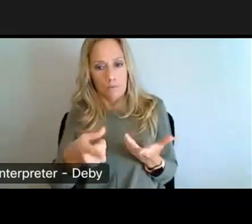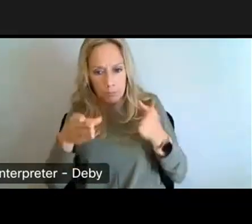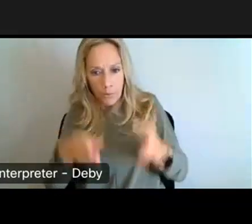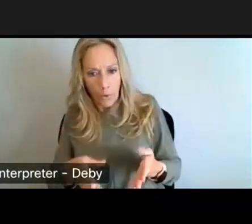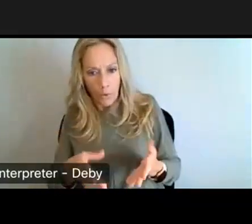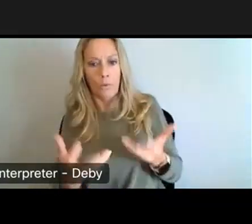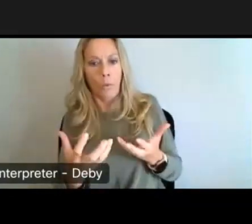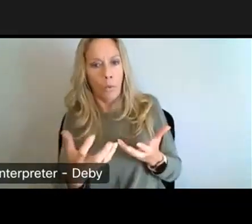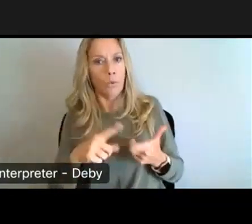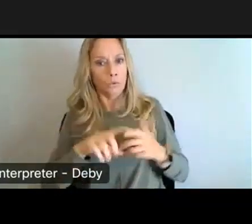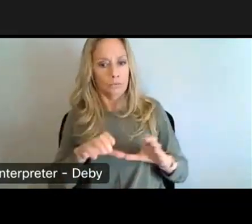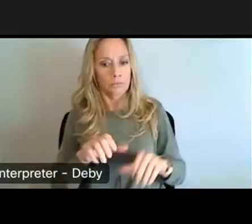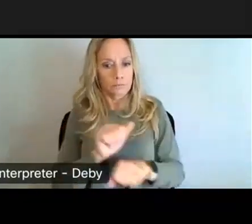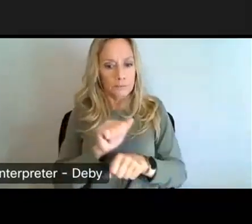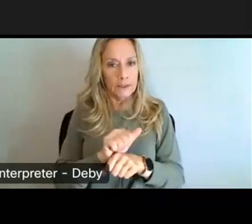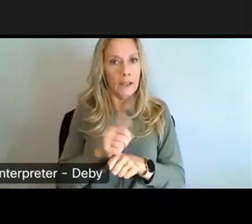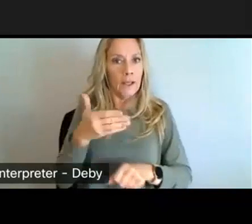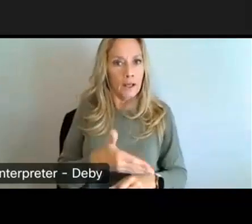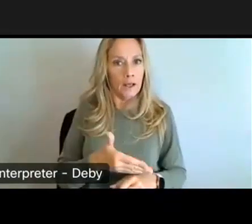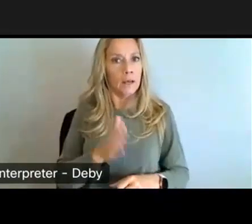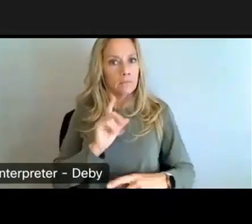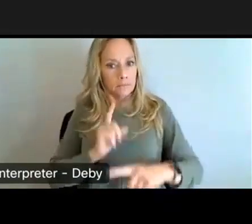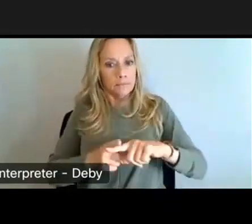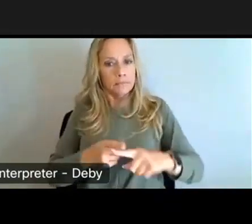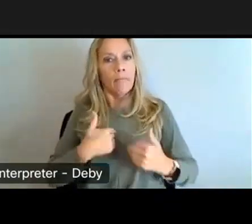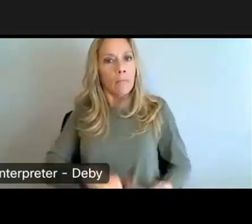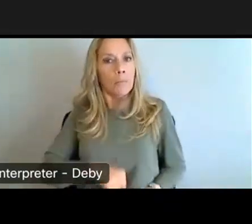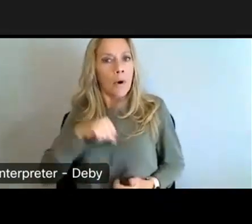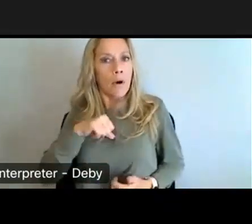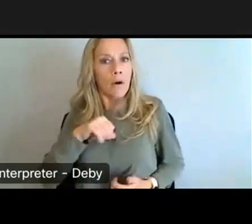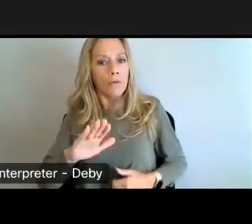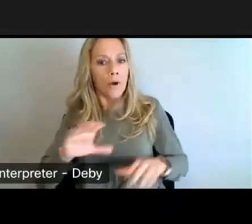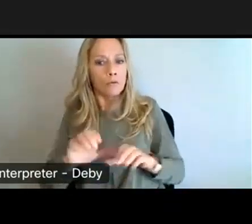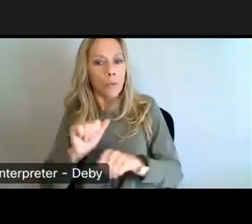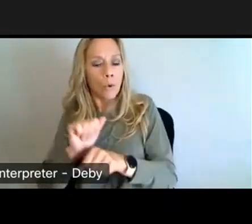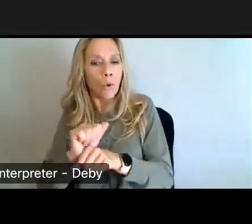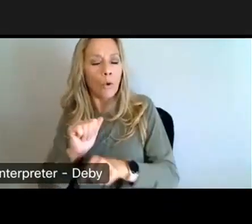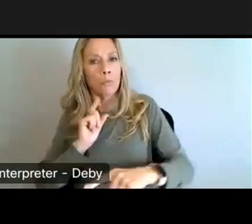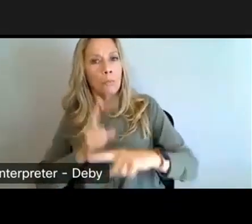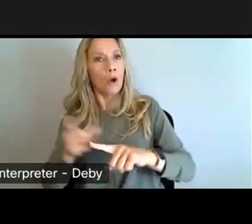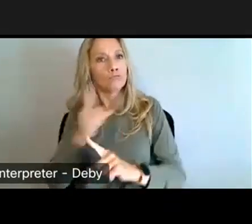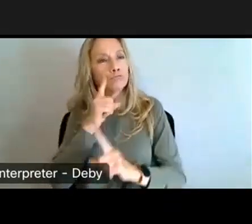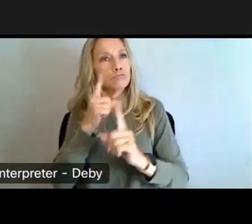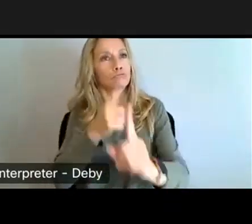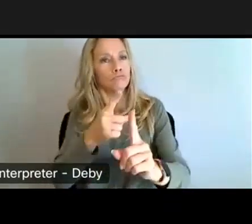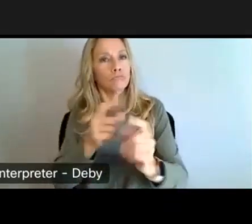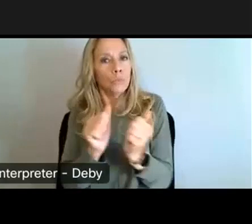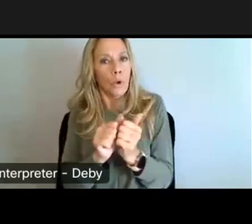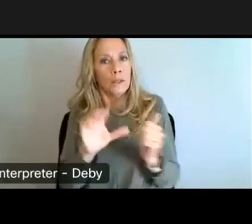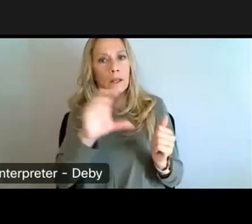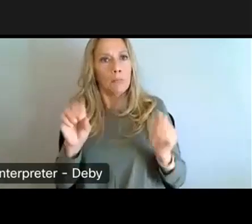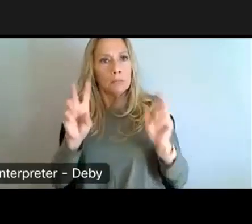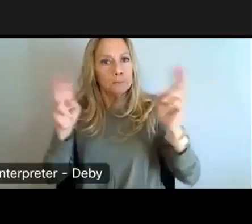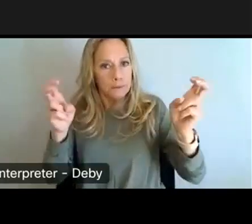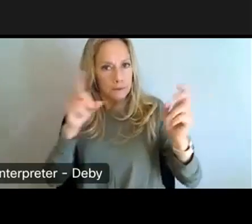wants to do a good job, that's going to take pride in their work and what the company or the organization is going to do. So um,